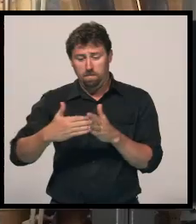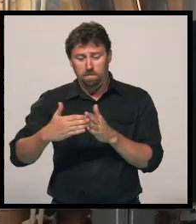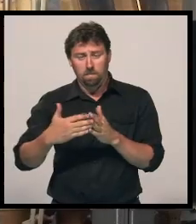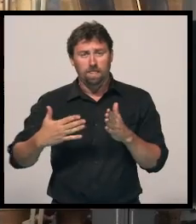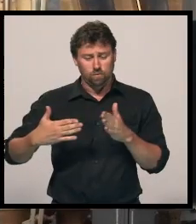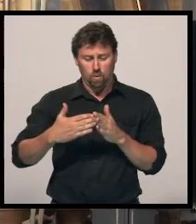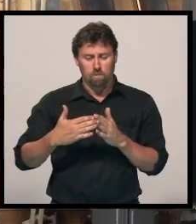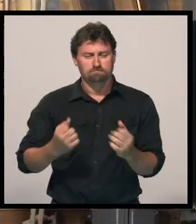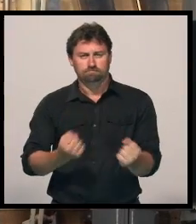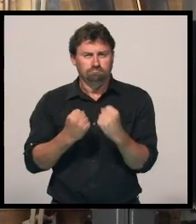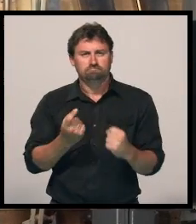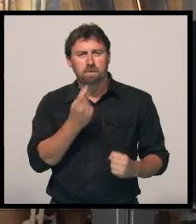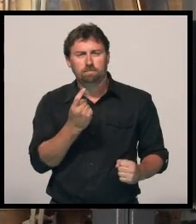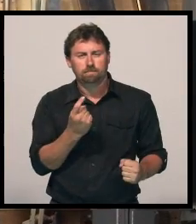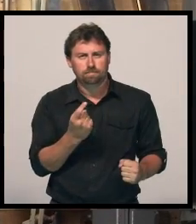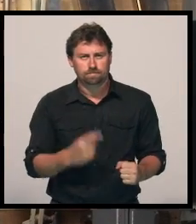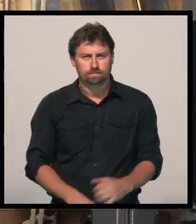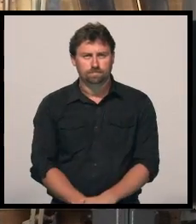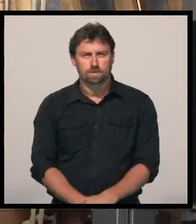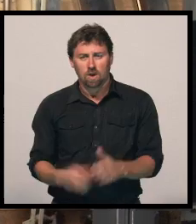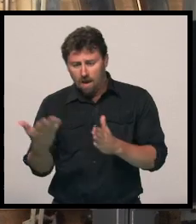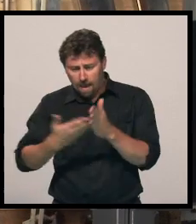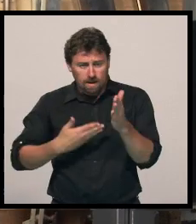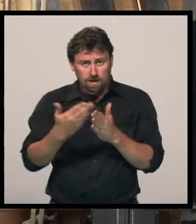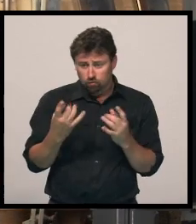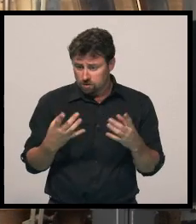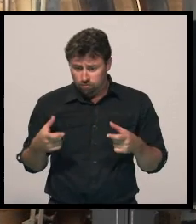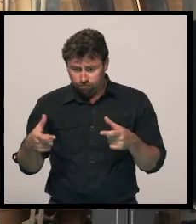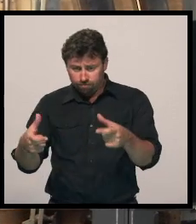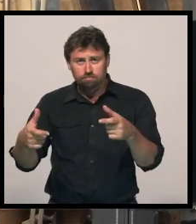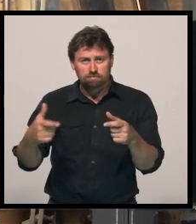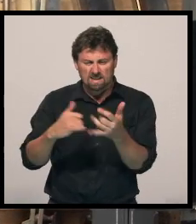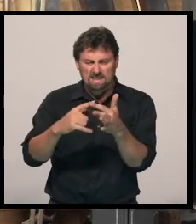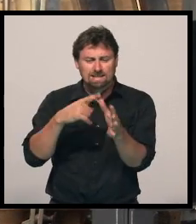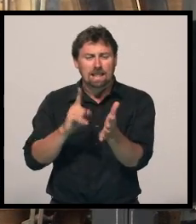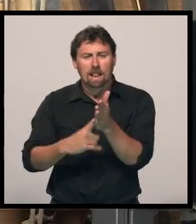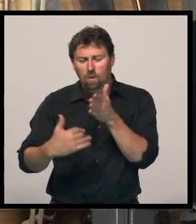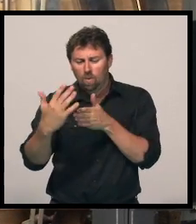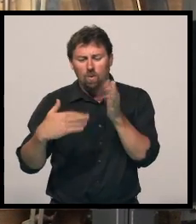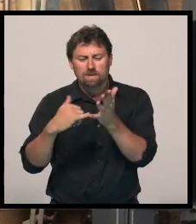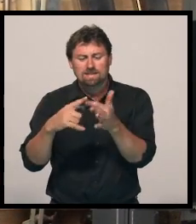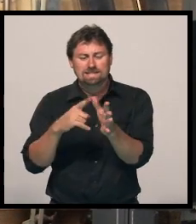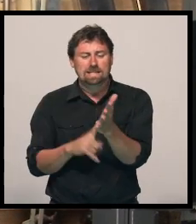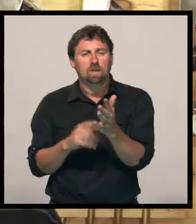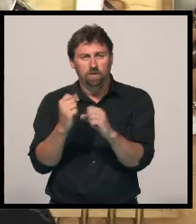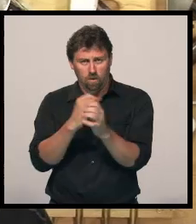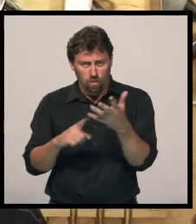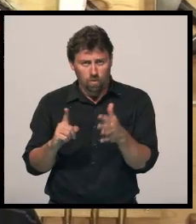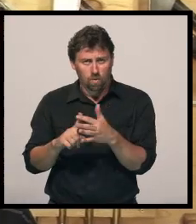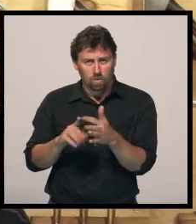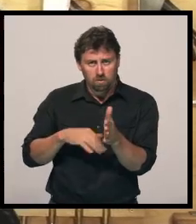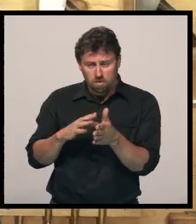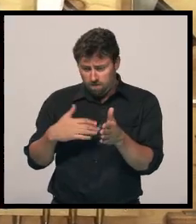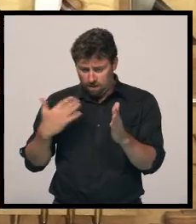joint. So we've got all these cut and mitered and all the ends are sealed. The slots, we've done a test fit with the